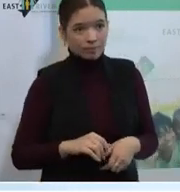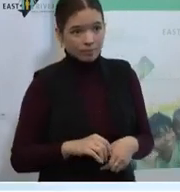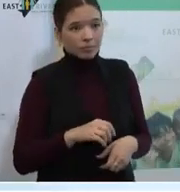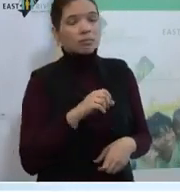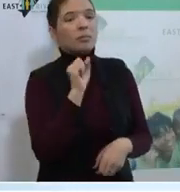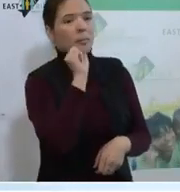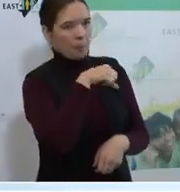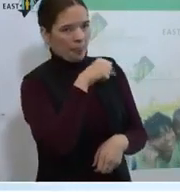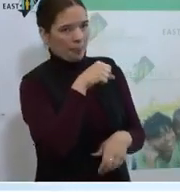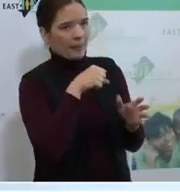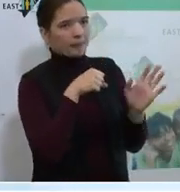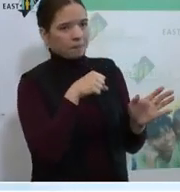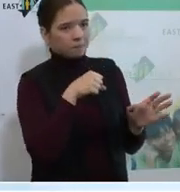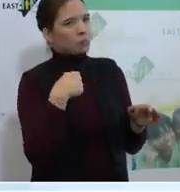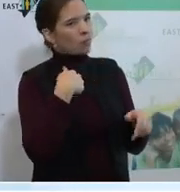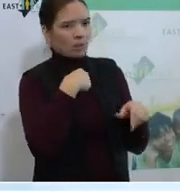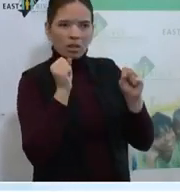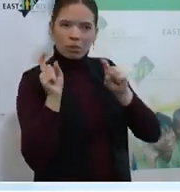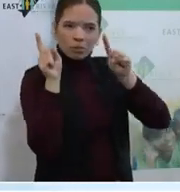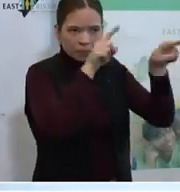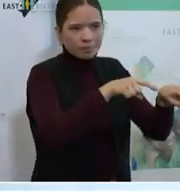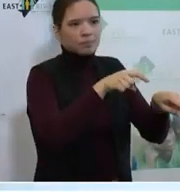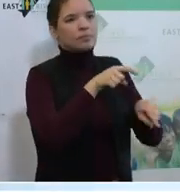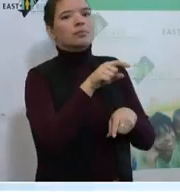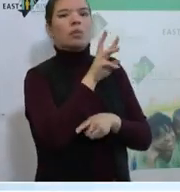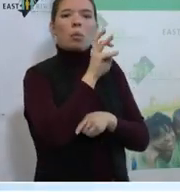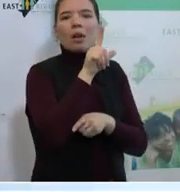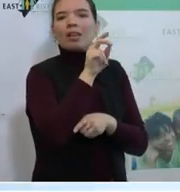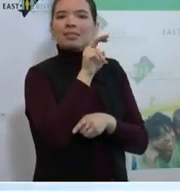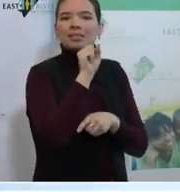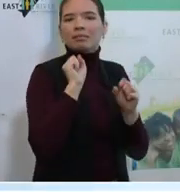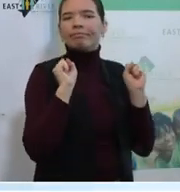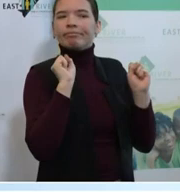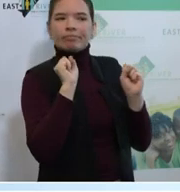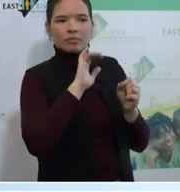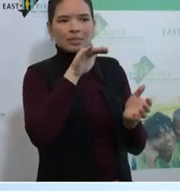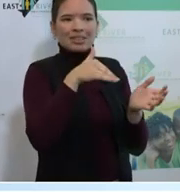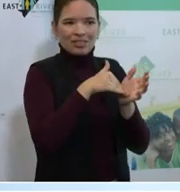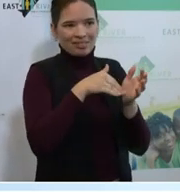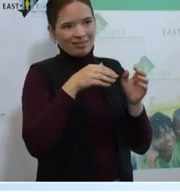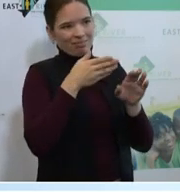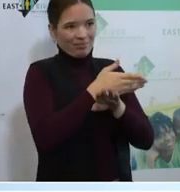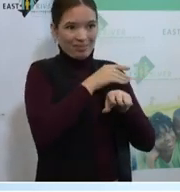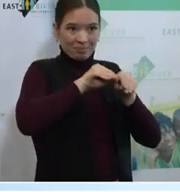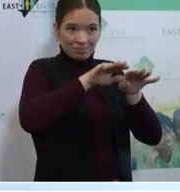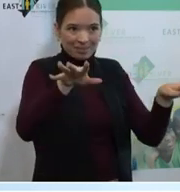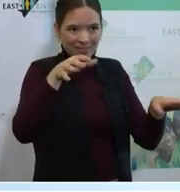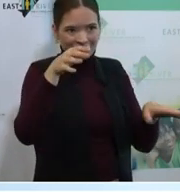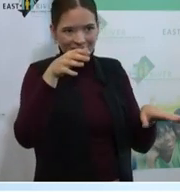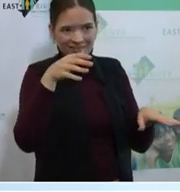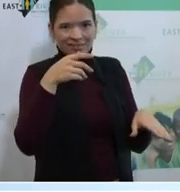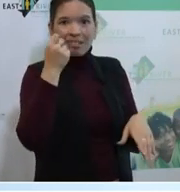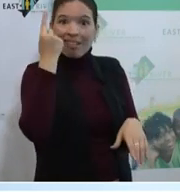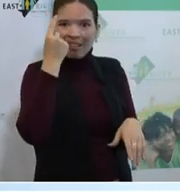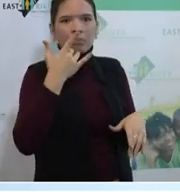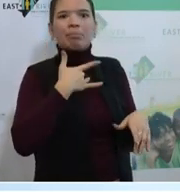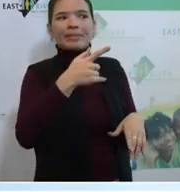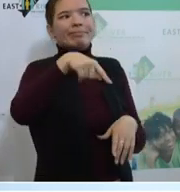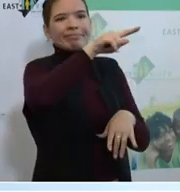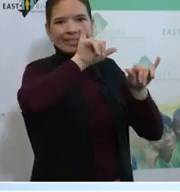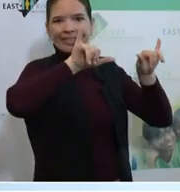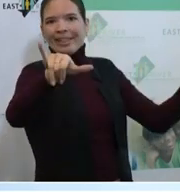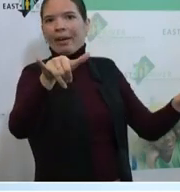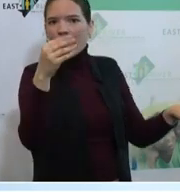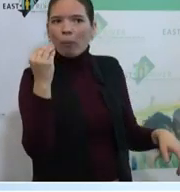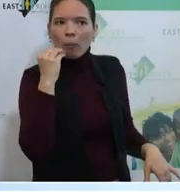wasn't back until recently. So there was a lot of hybrid activity, and which, I